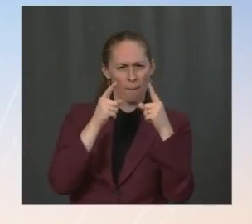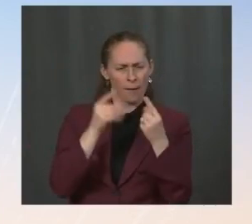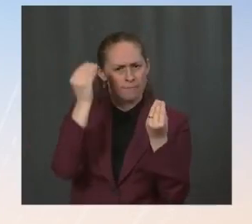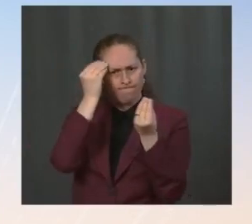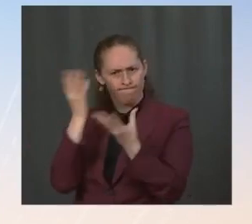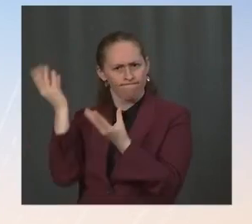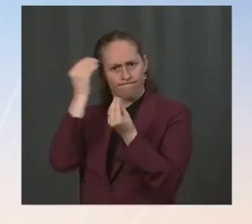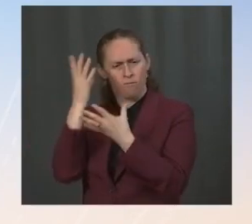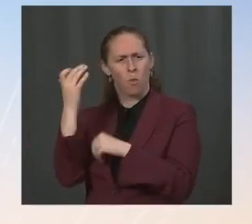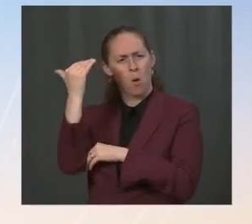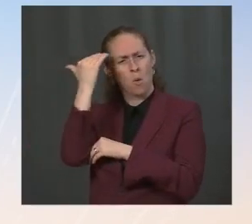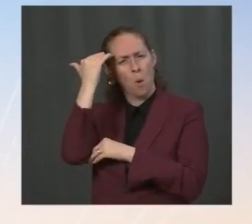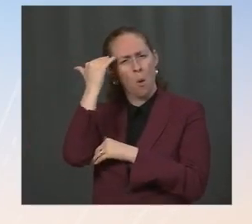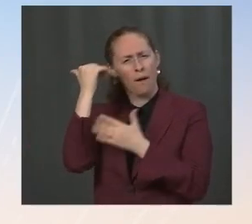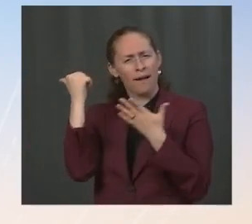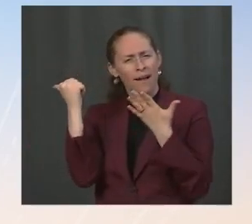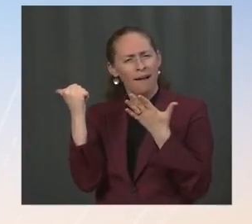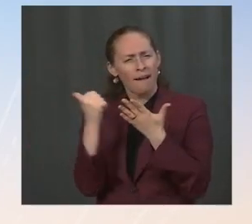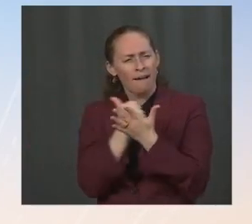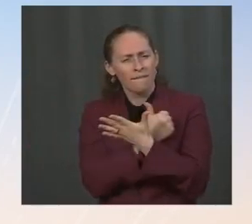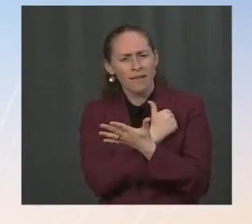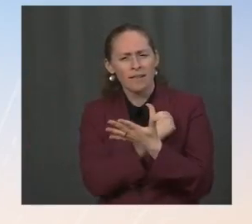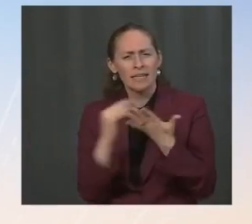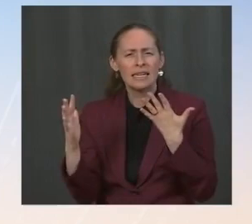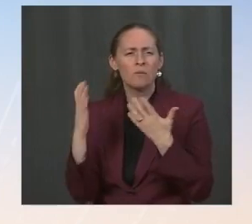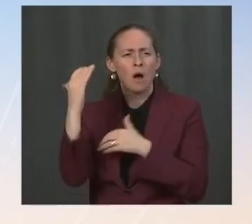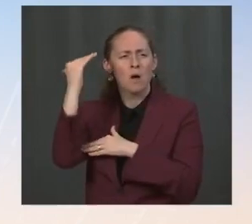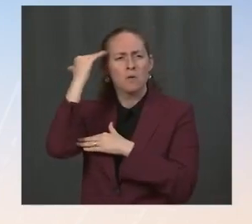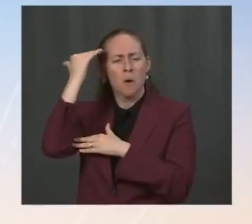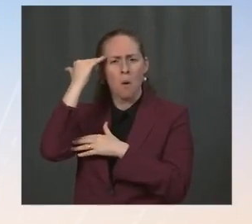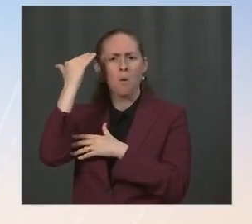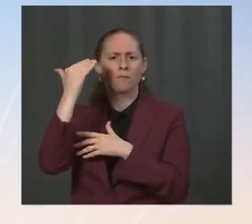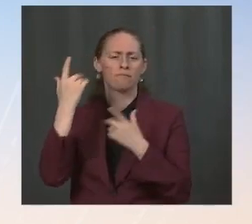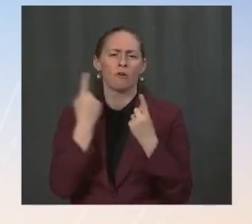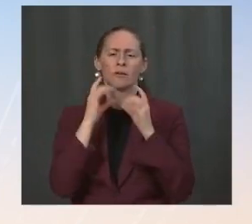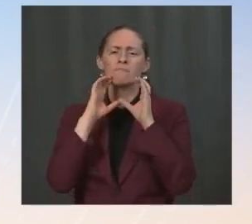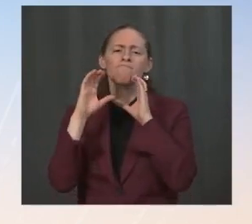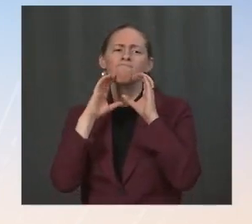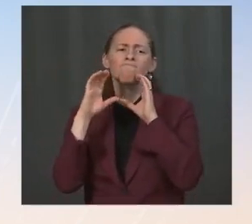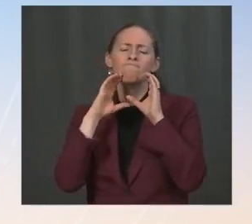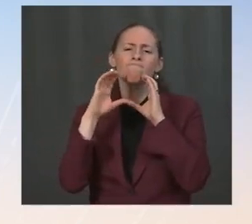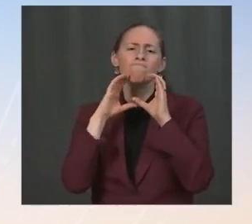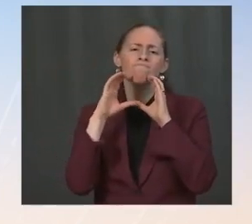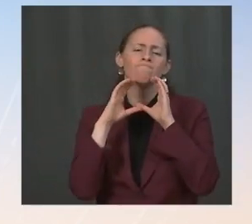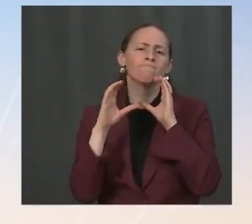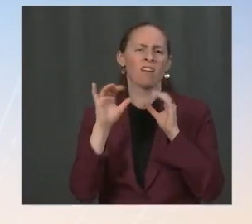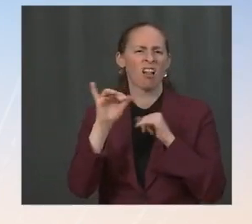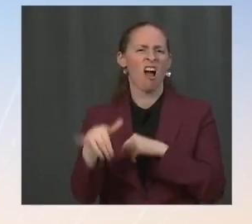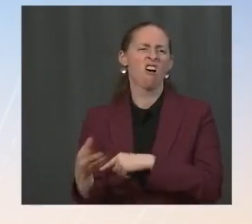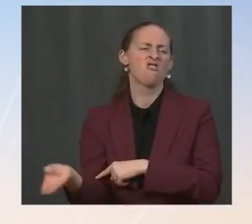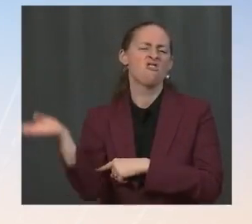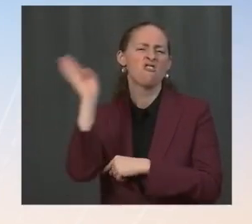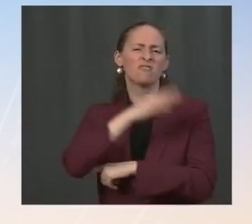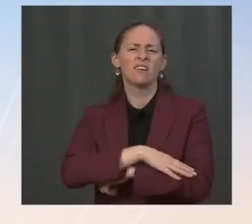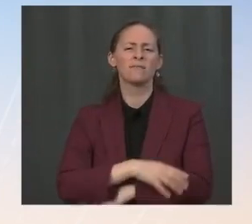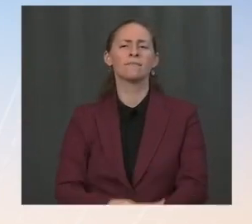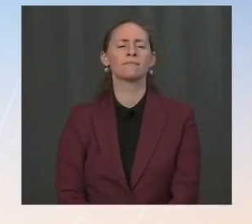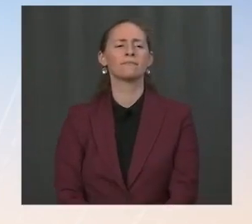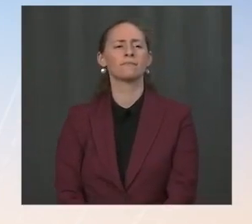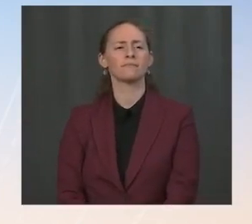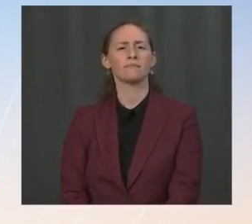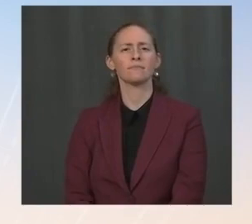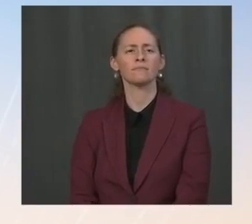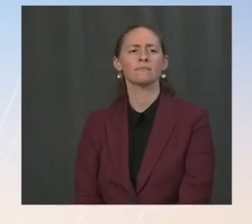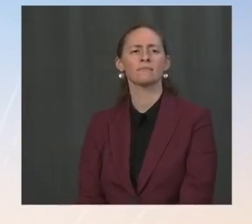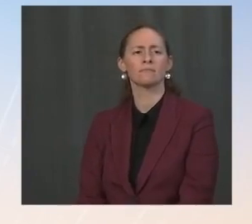why he's been in constant contact with members of his national security team. Sorry, just quickly, can you confirm the reports that it is now 13 U.S. service members